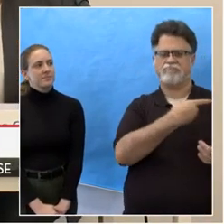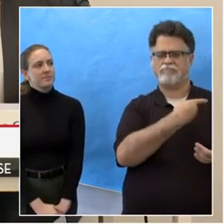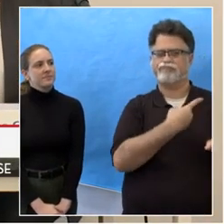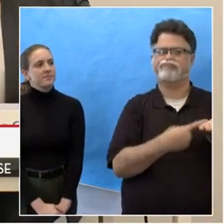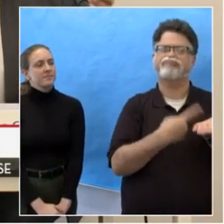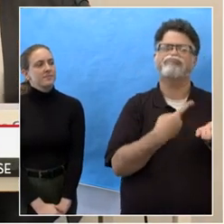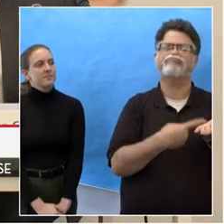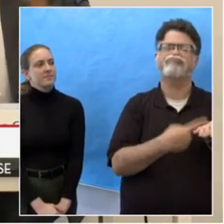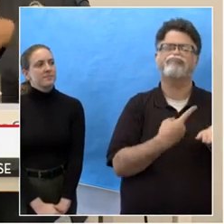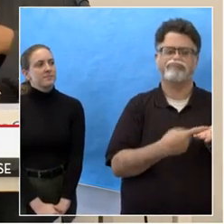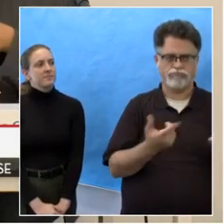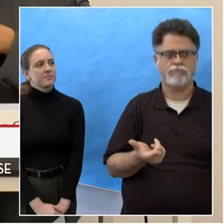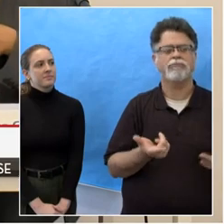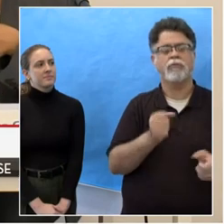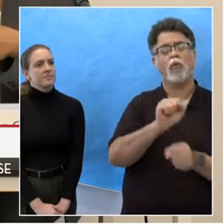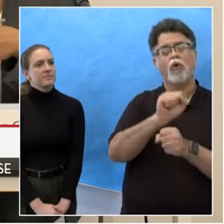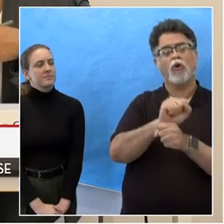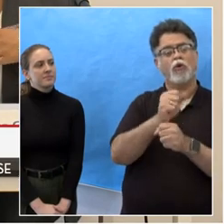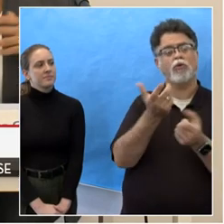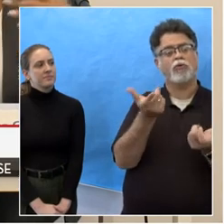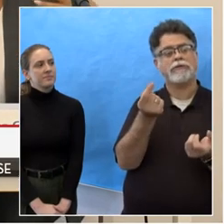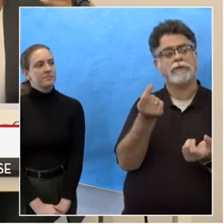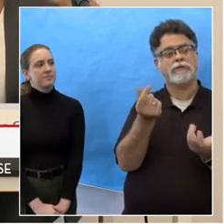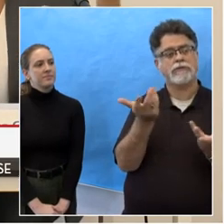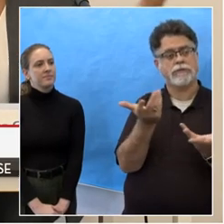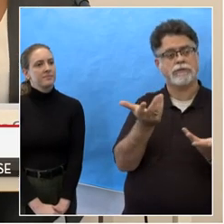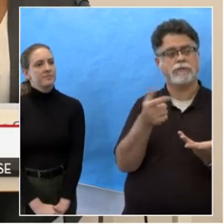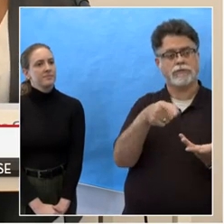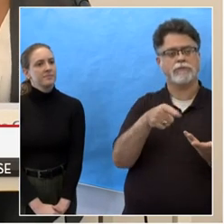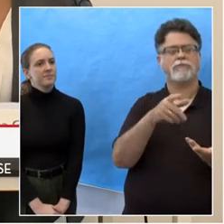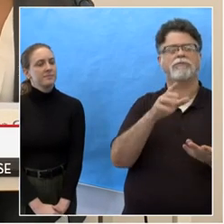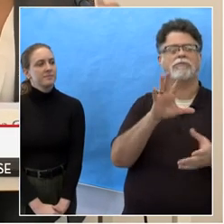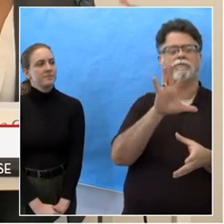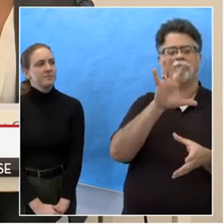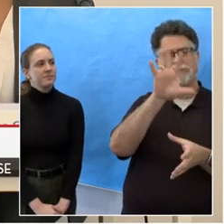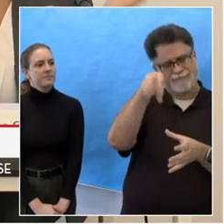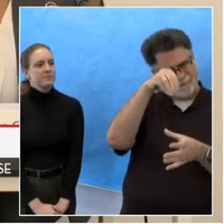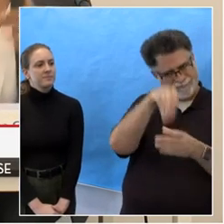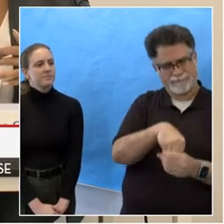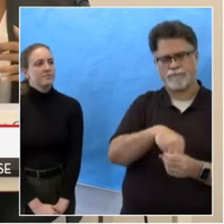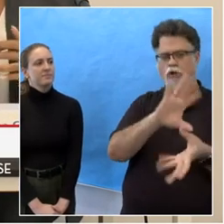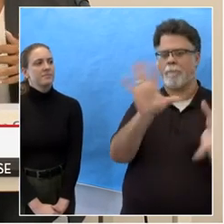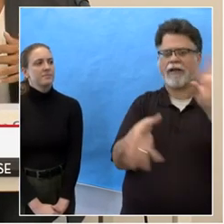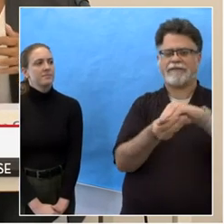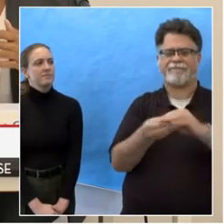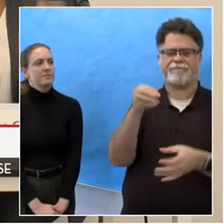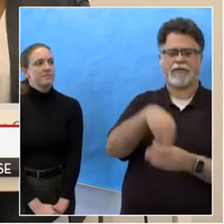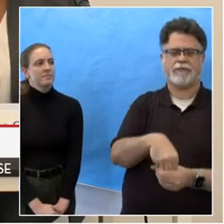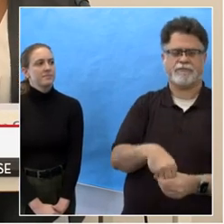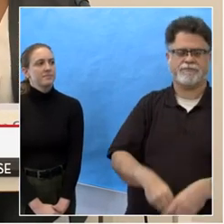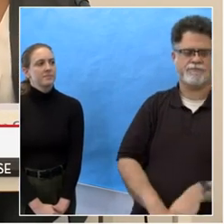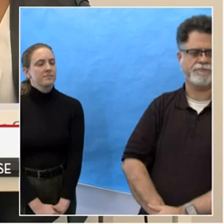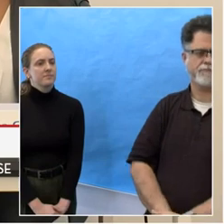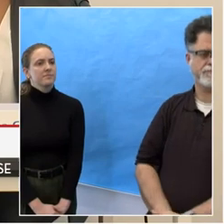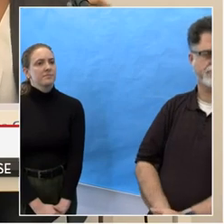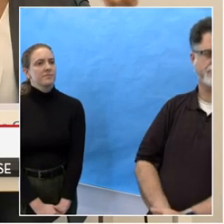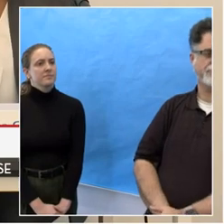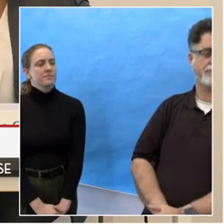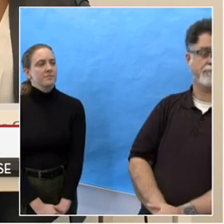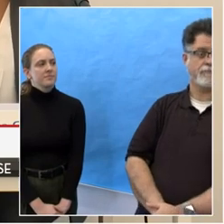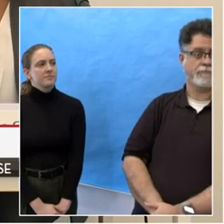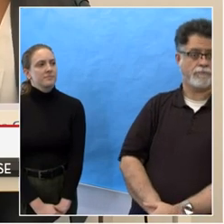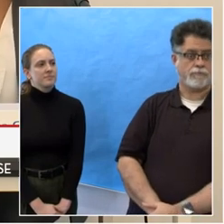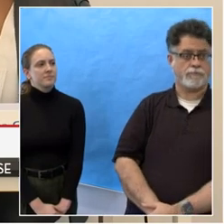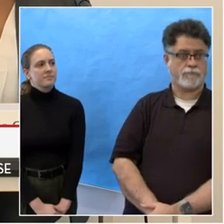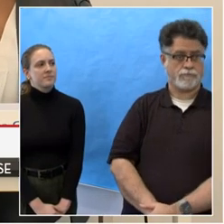not piecemeal and that it is comprehensive. And should just name for everyone, this work is building off of deep investments that we've